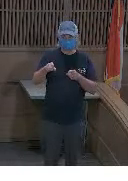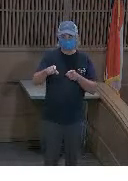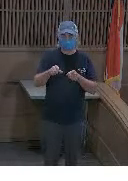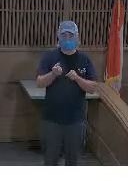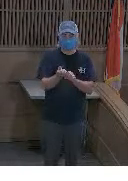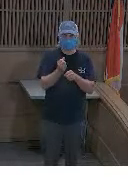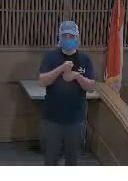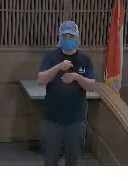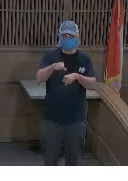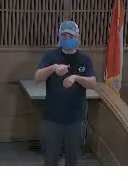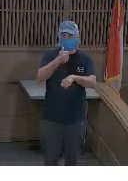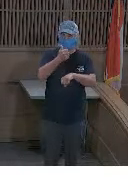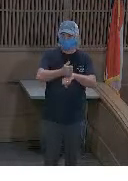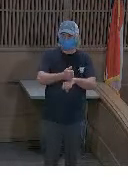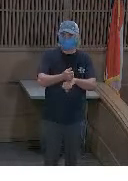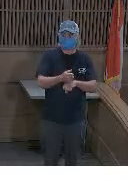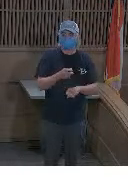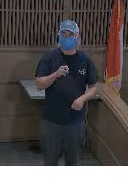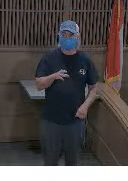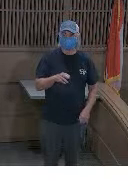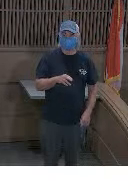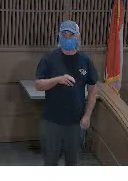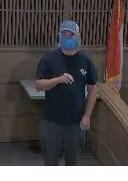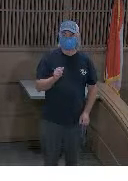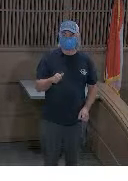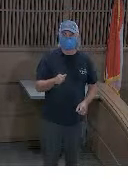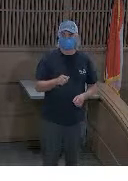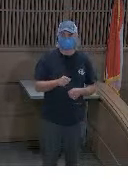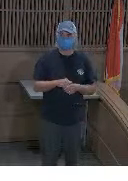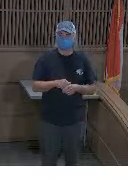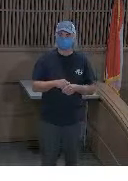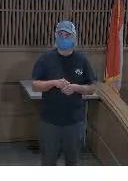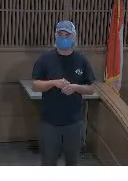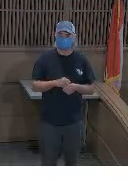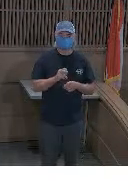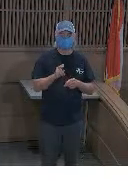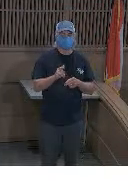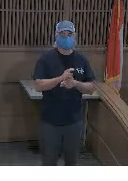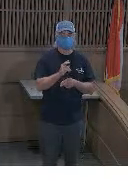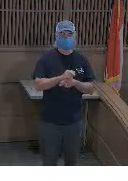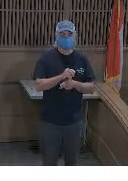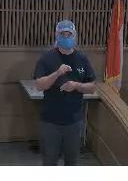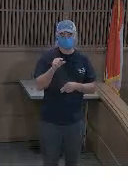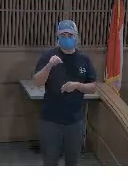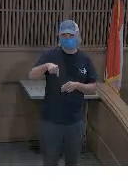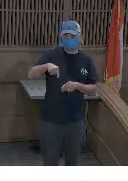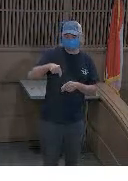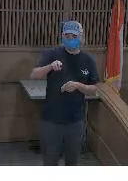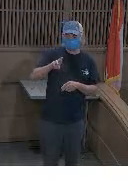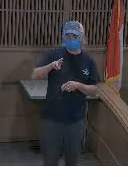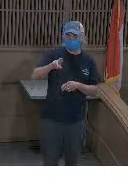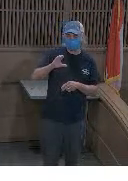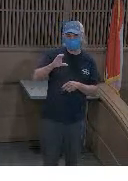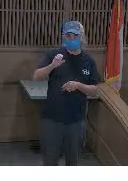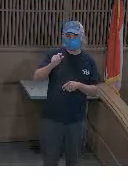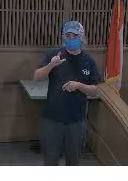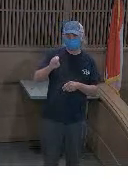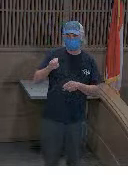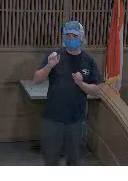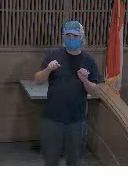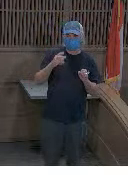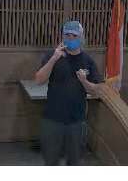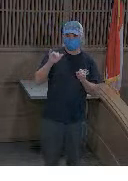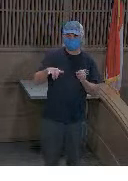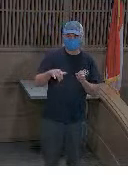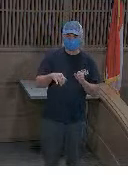Another way that's probably quicker is to use the QR code that you may be able to see on your screen now. You can